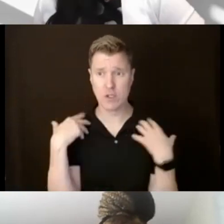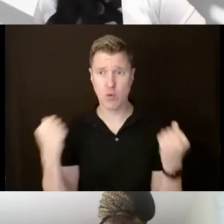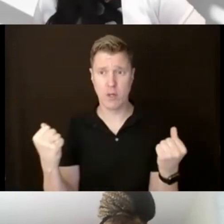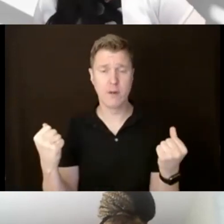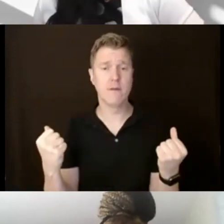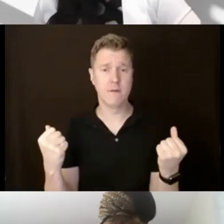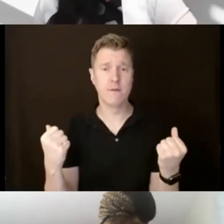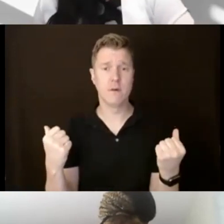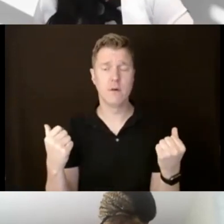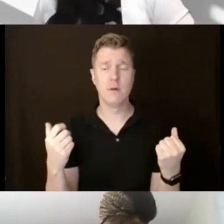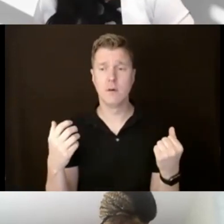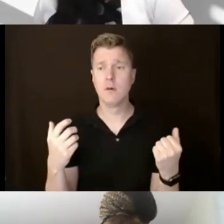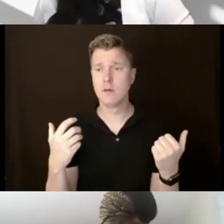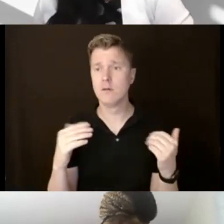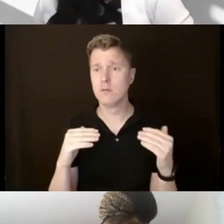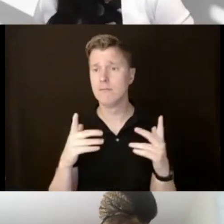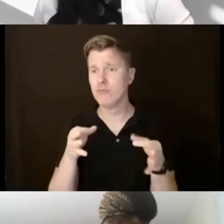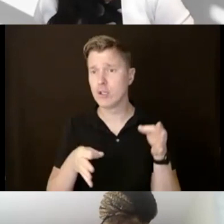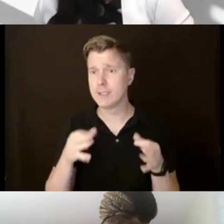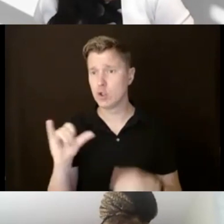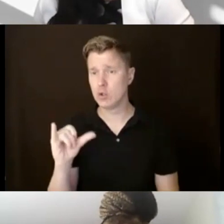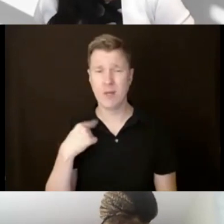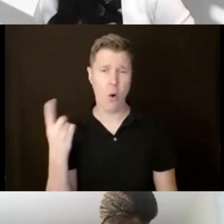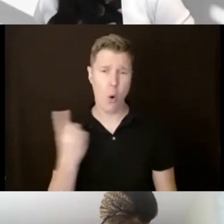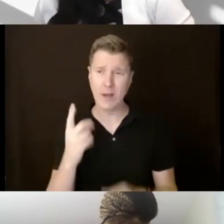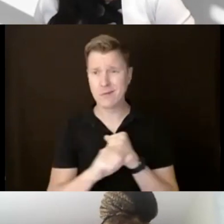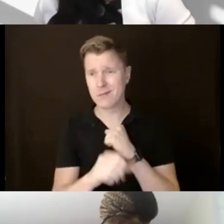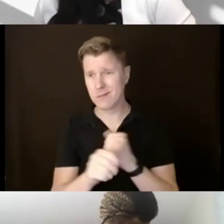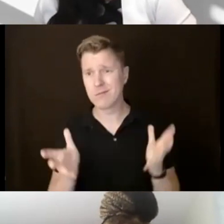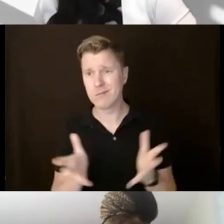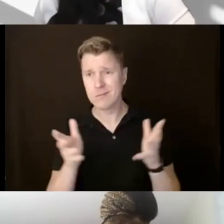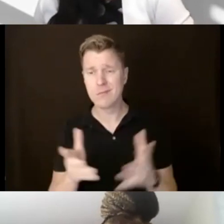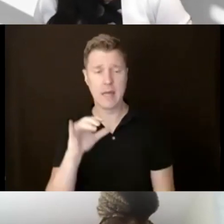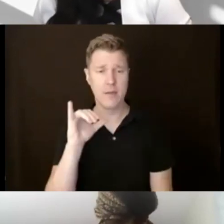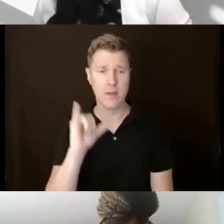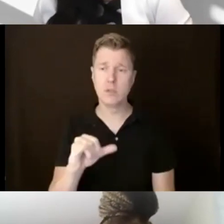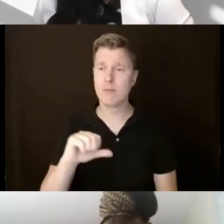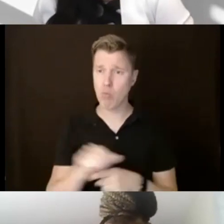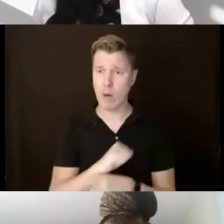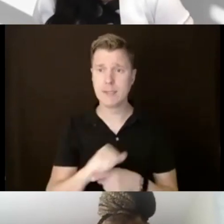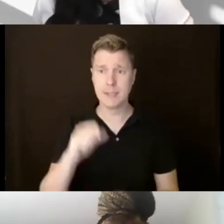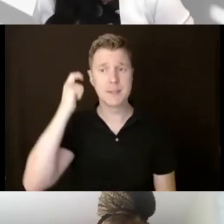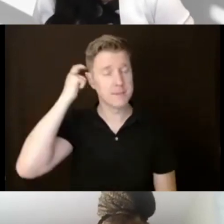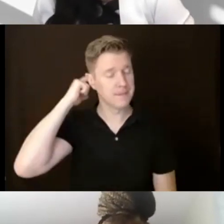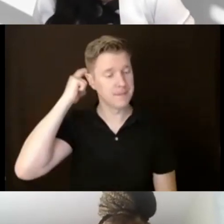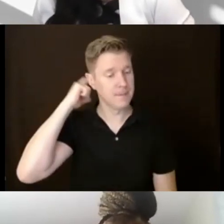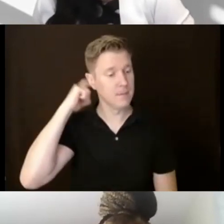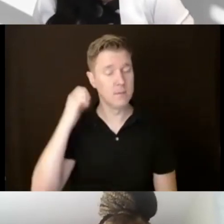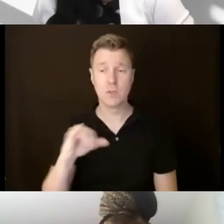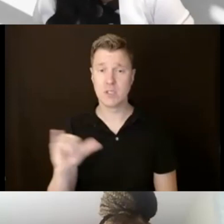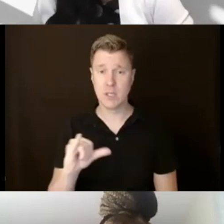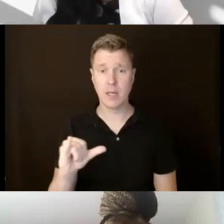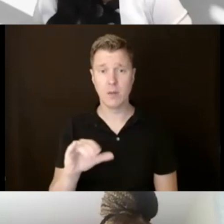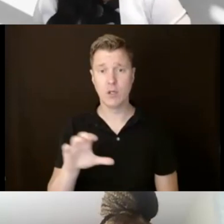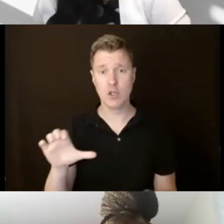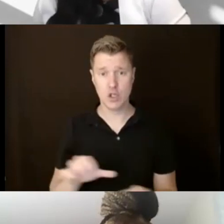Just quickly, we always try to promote restorative practices just like we would in the,